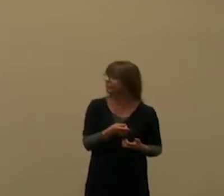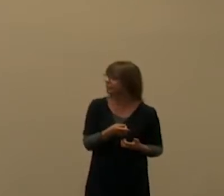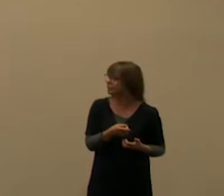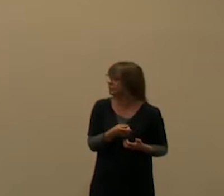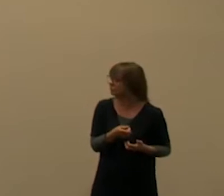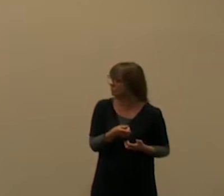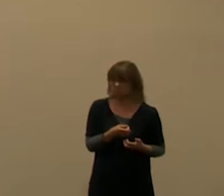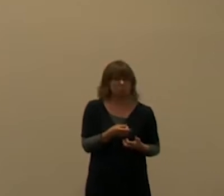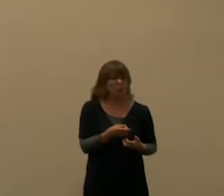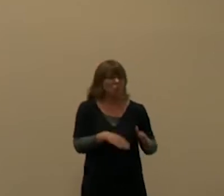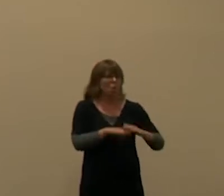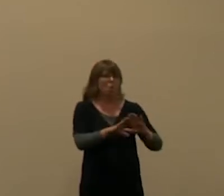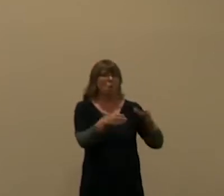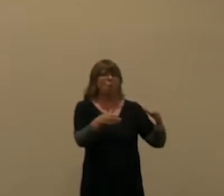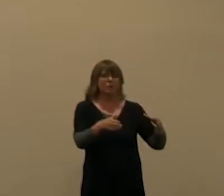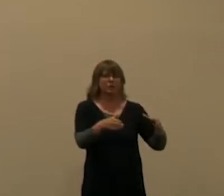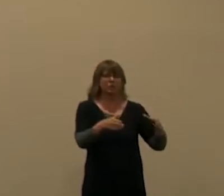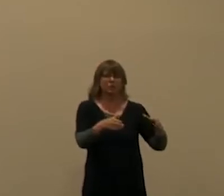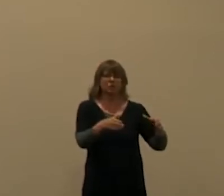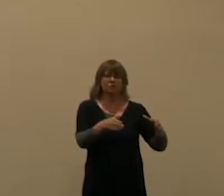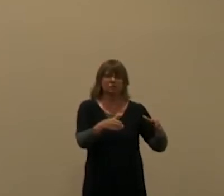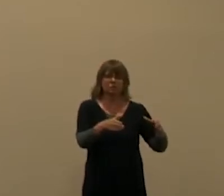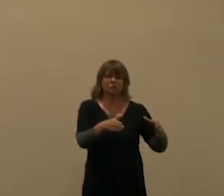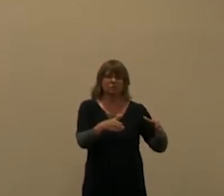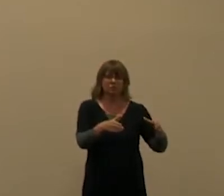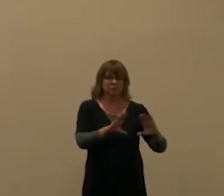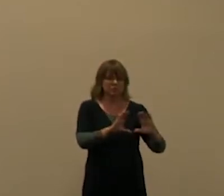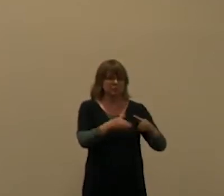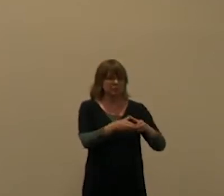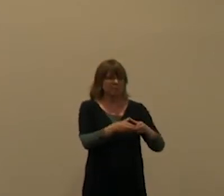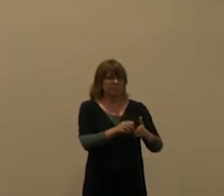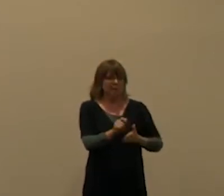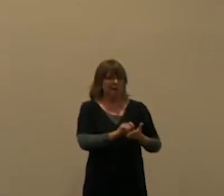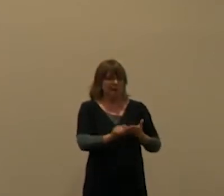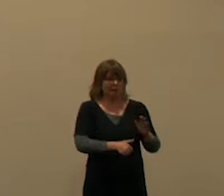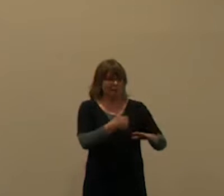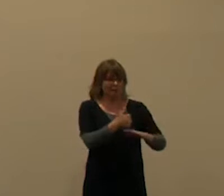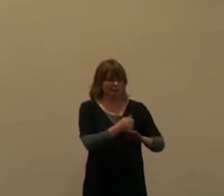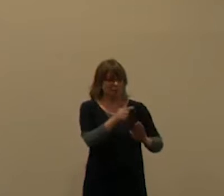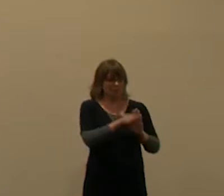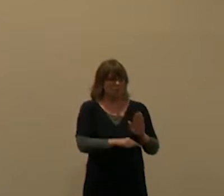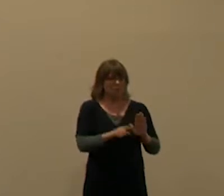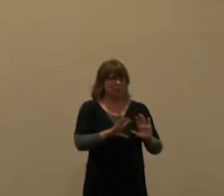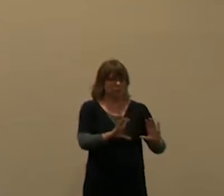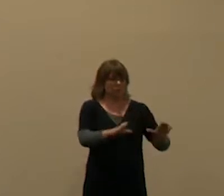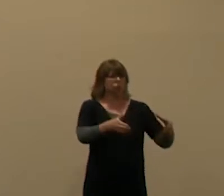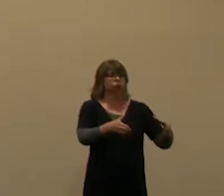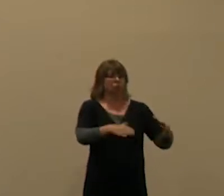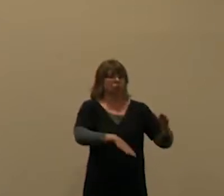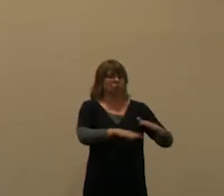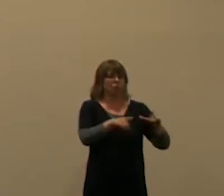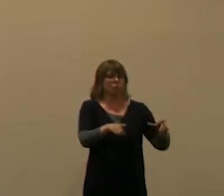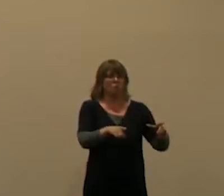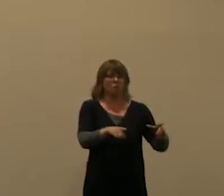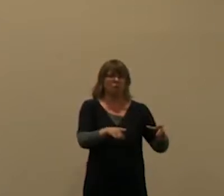tenant-wide, so for the whole organization. Those are the Teams admin settings and policies. There we can do things like, do